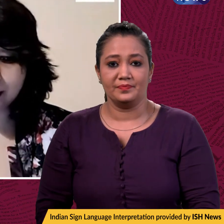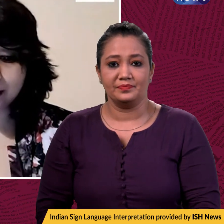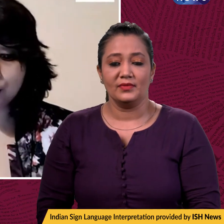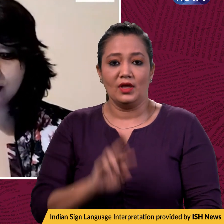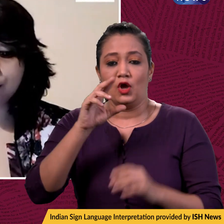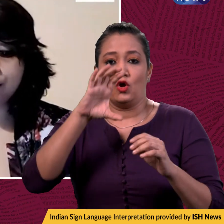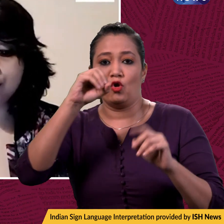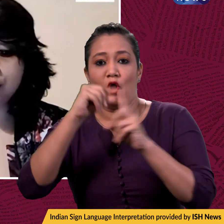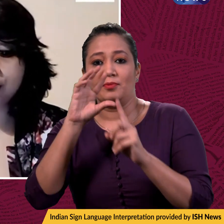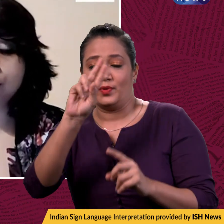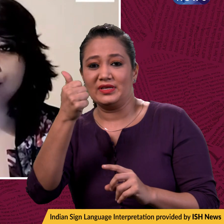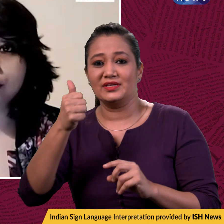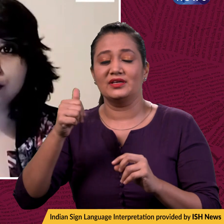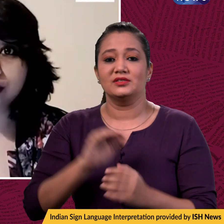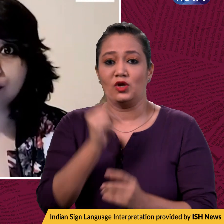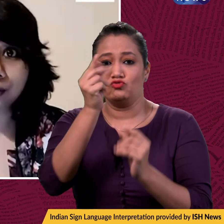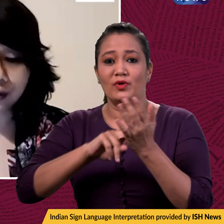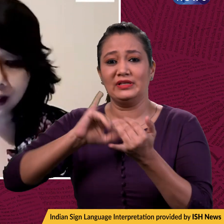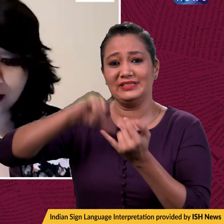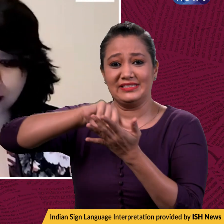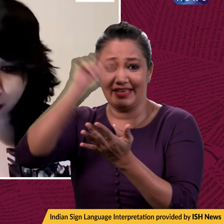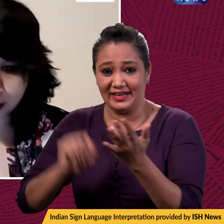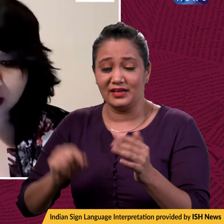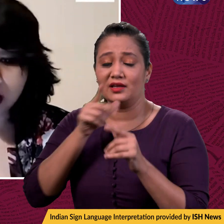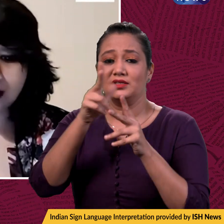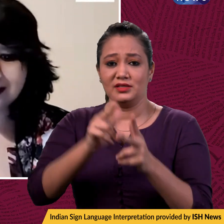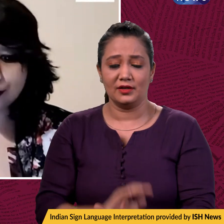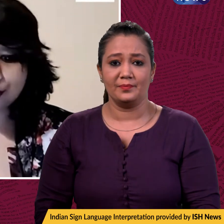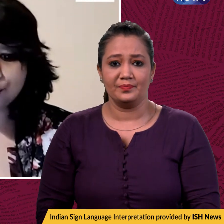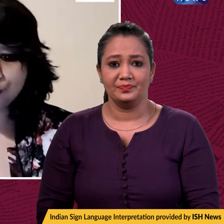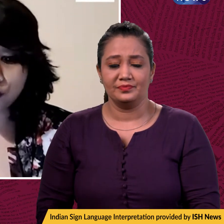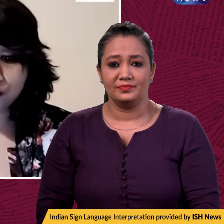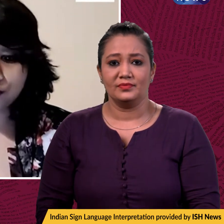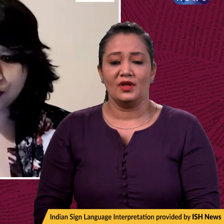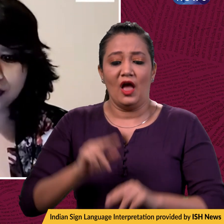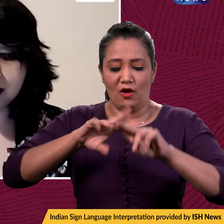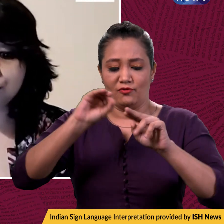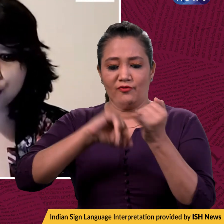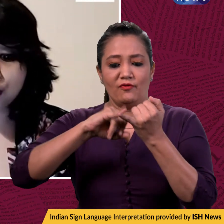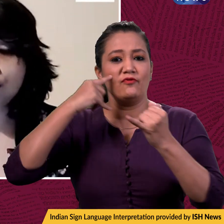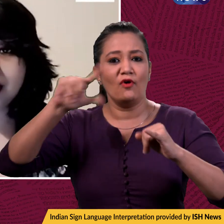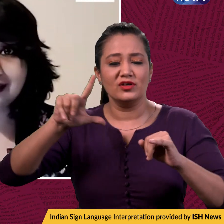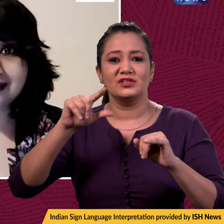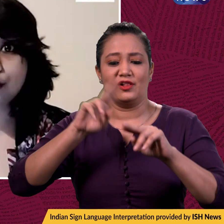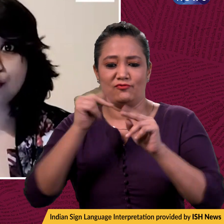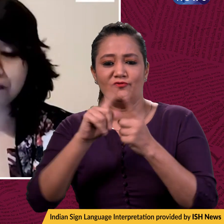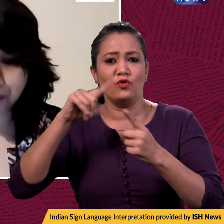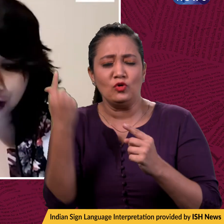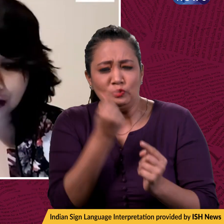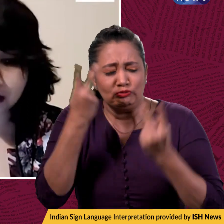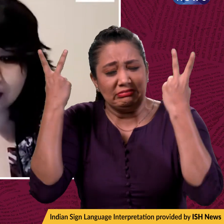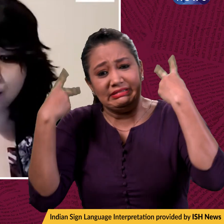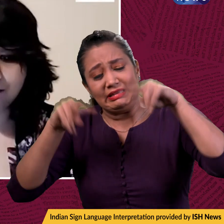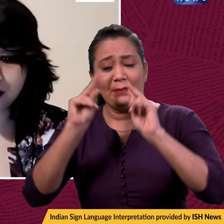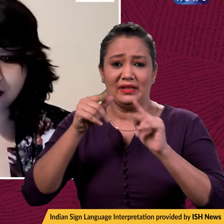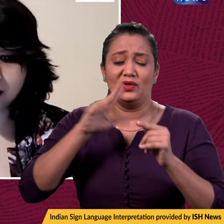COP26 summit, UN Secretary General Antonio Guterres also said, and I quote, our addiction to fossil fuels is pushing humanity to the